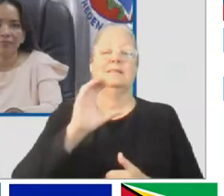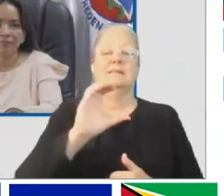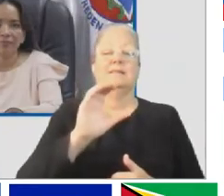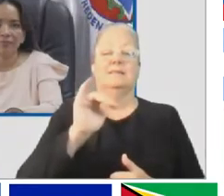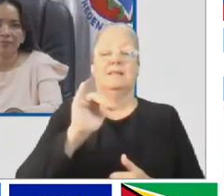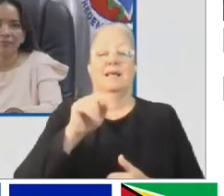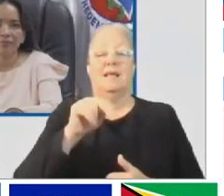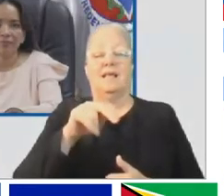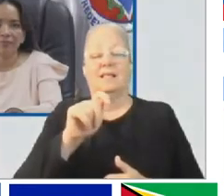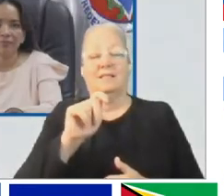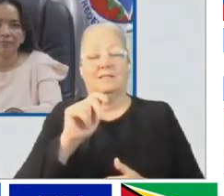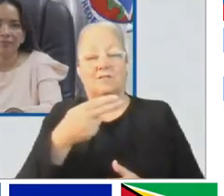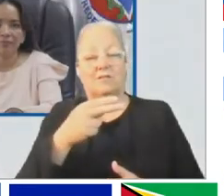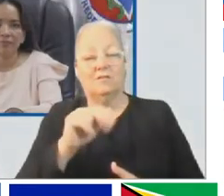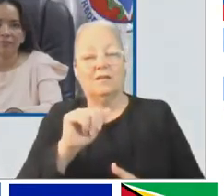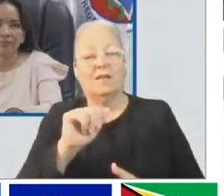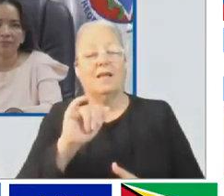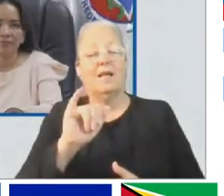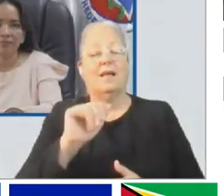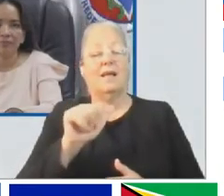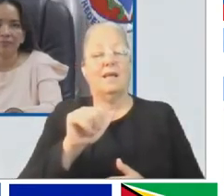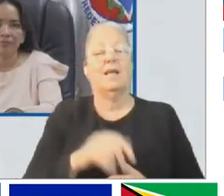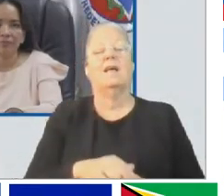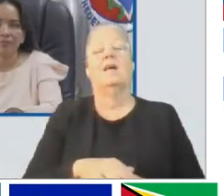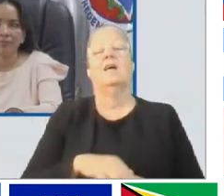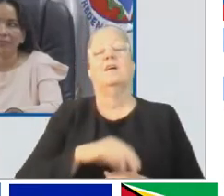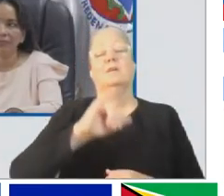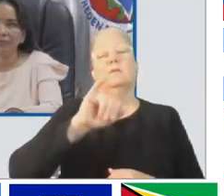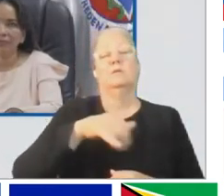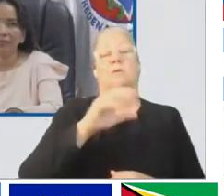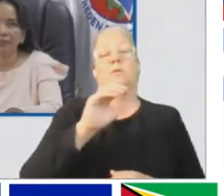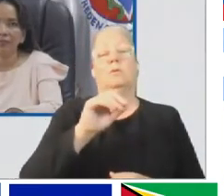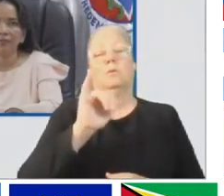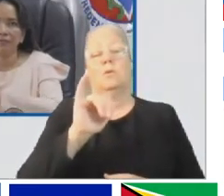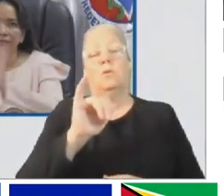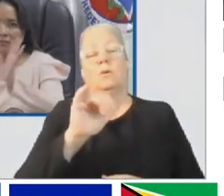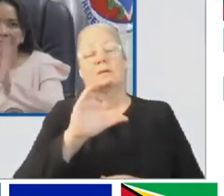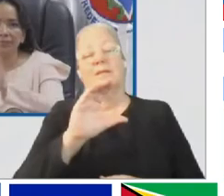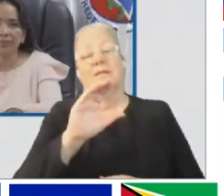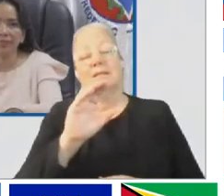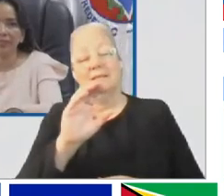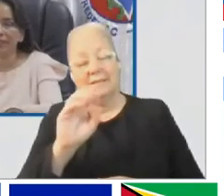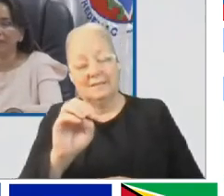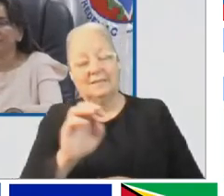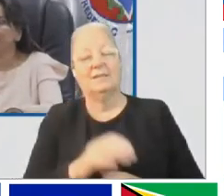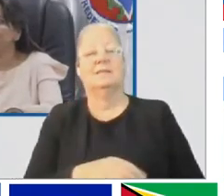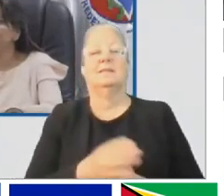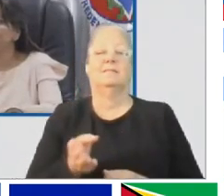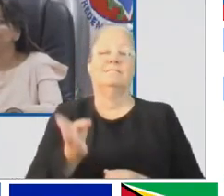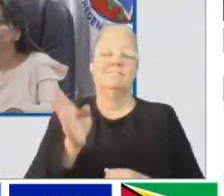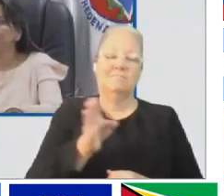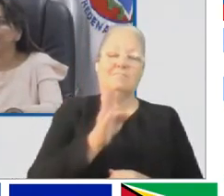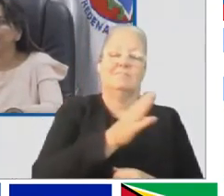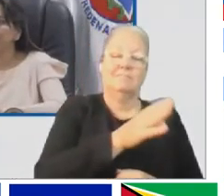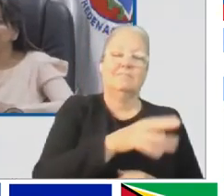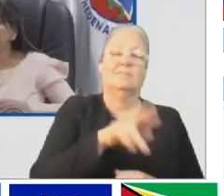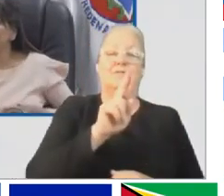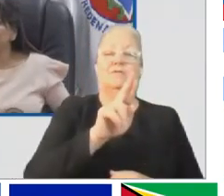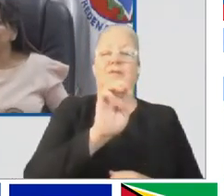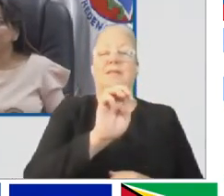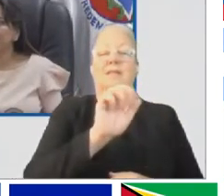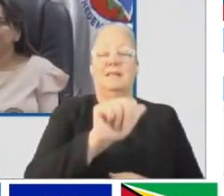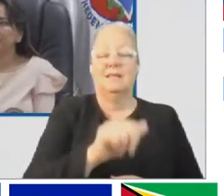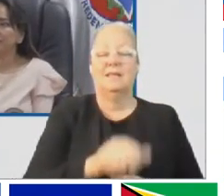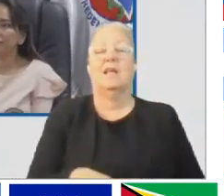Dr. Joyce St. John, Ms. Claudia Herrera, and Ms. Michelle Forbes from